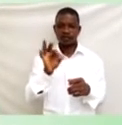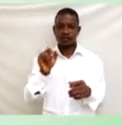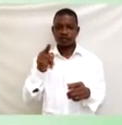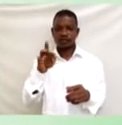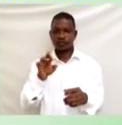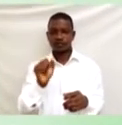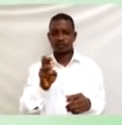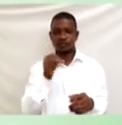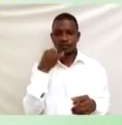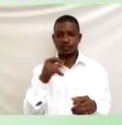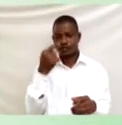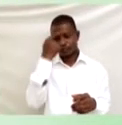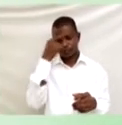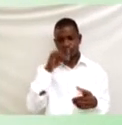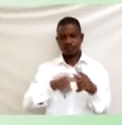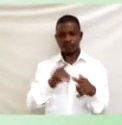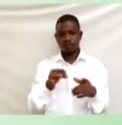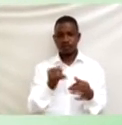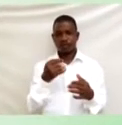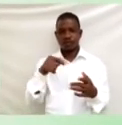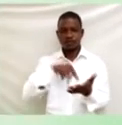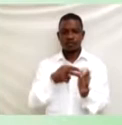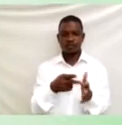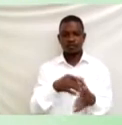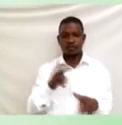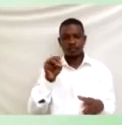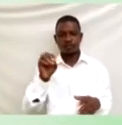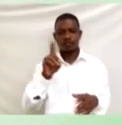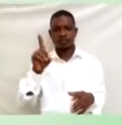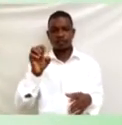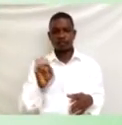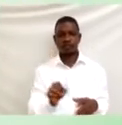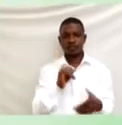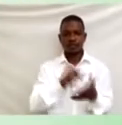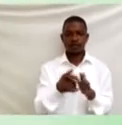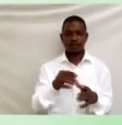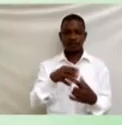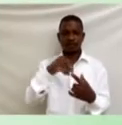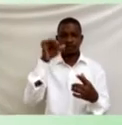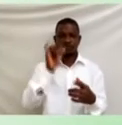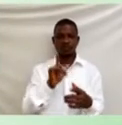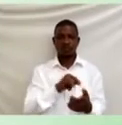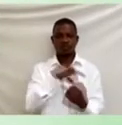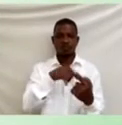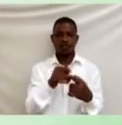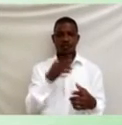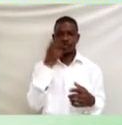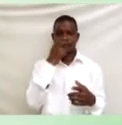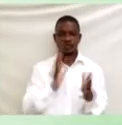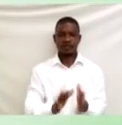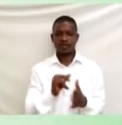Mood has nothing to do with the frame of mind, but means